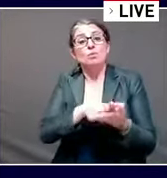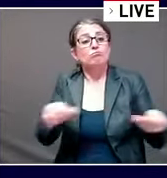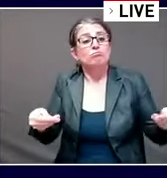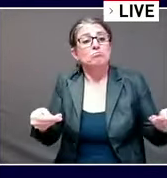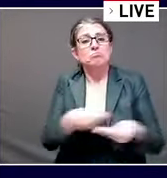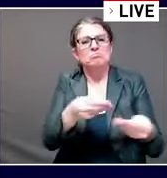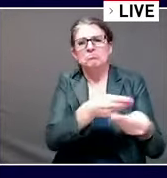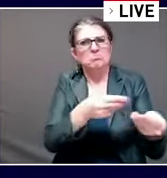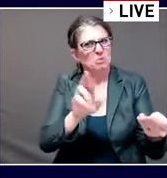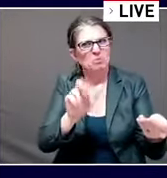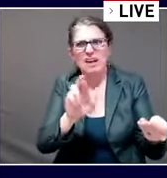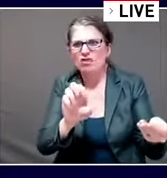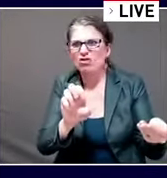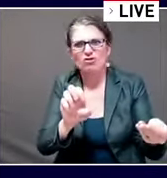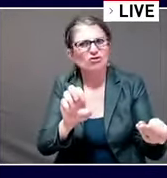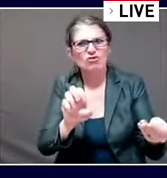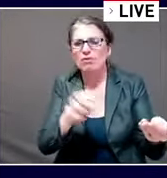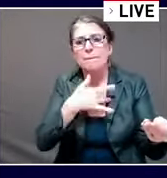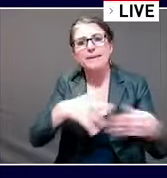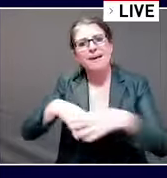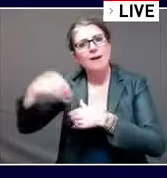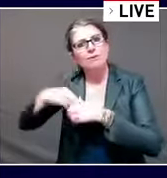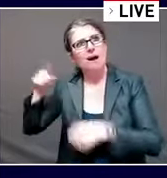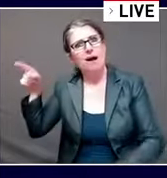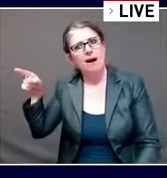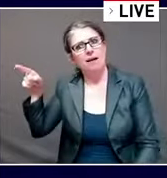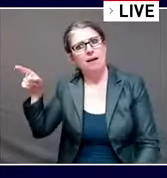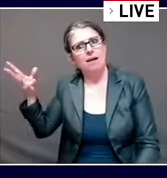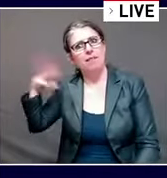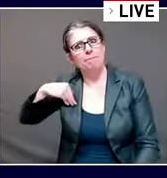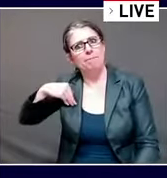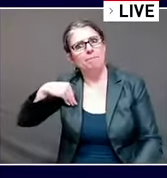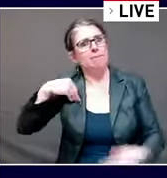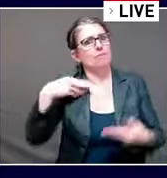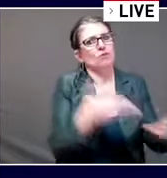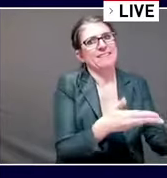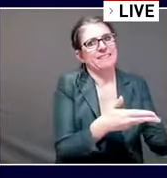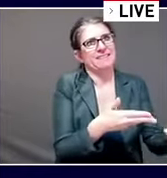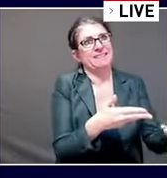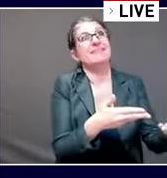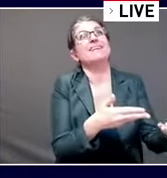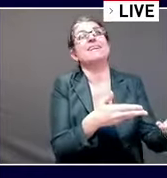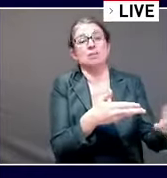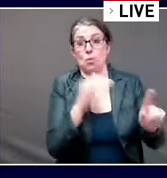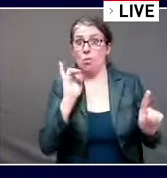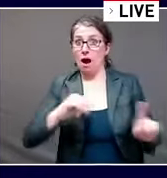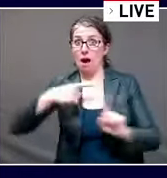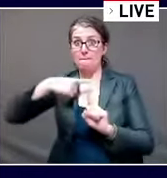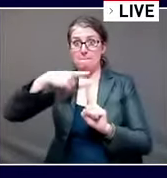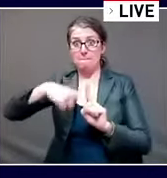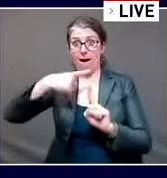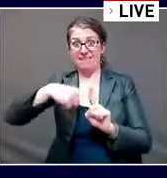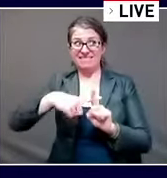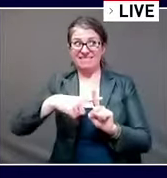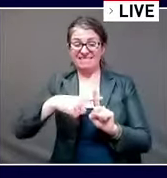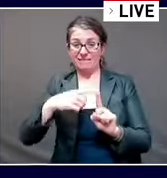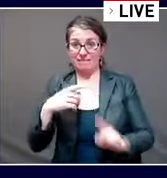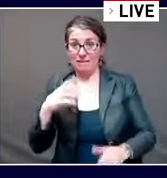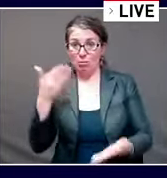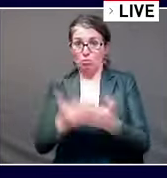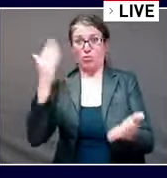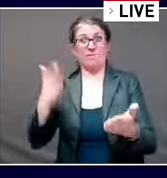a clear sign that many of the difficult steps that educators, school officials, and parents